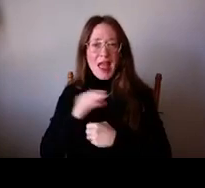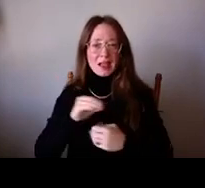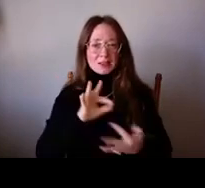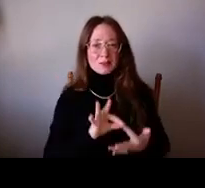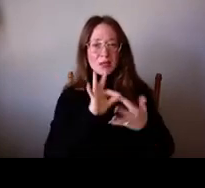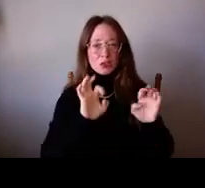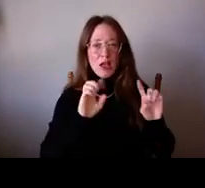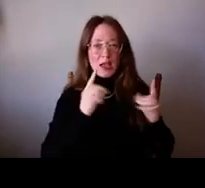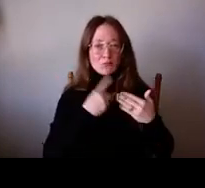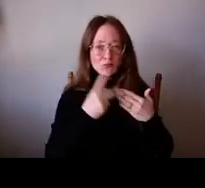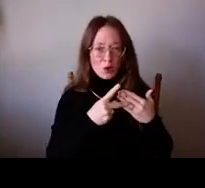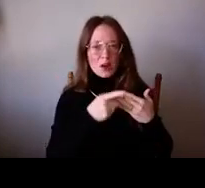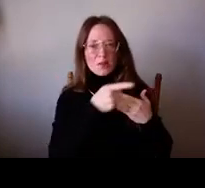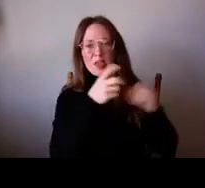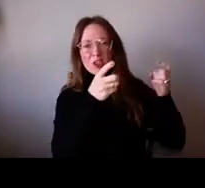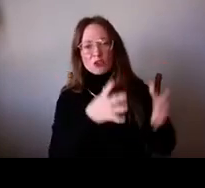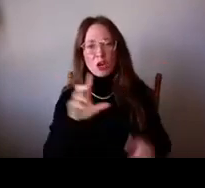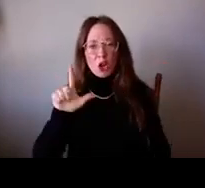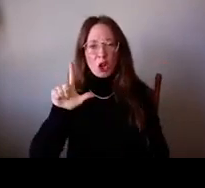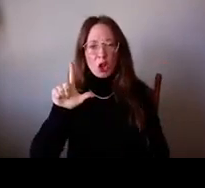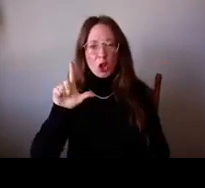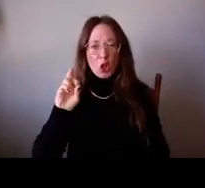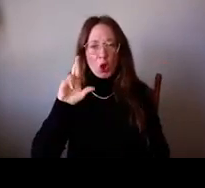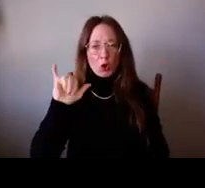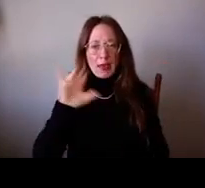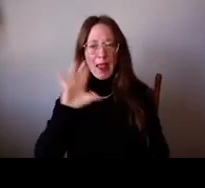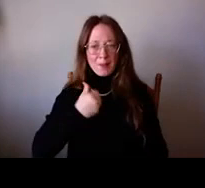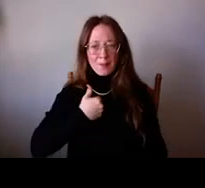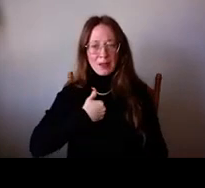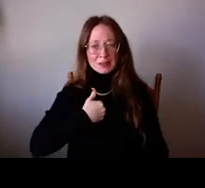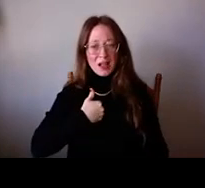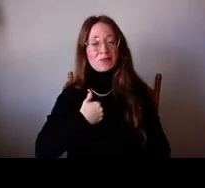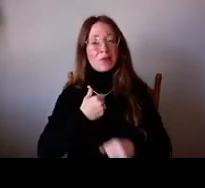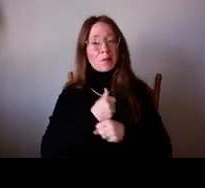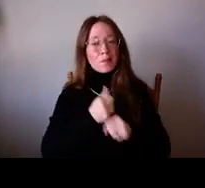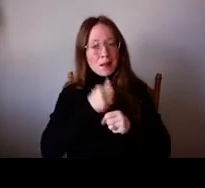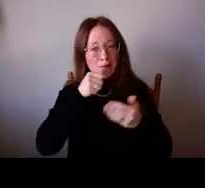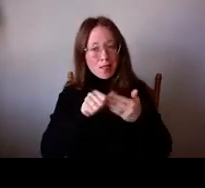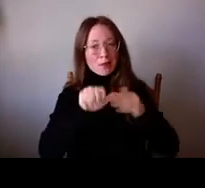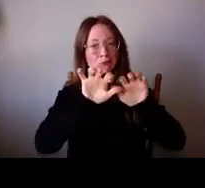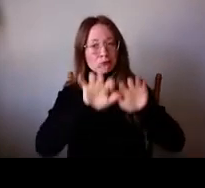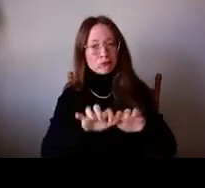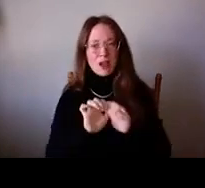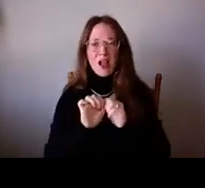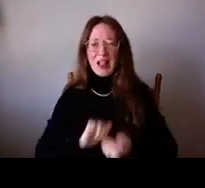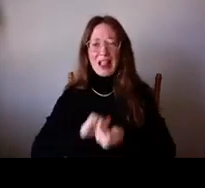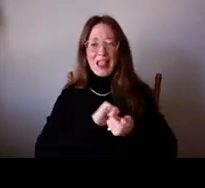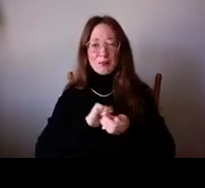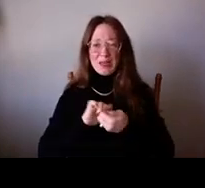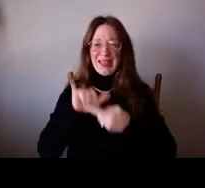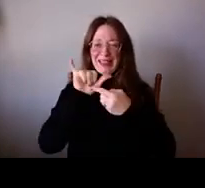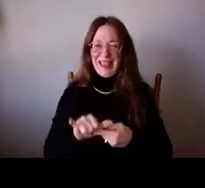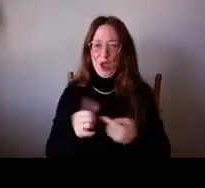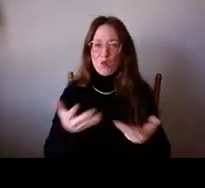Programs, the director, Lori Vanderploeg, and myself issued a joint letter on the importance of collaboration between schools